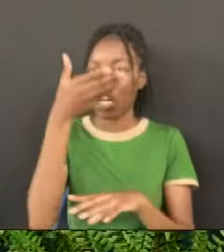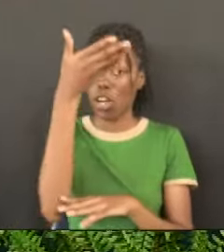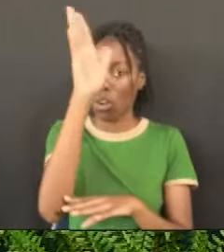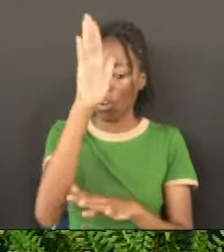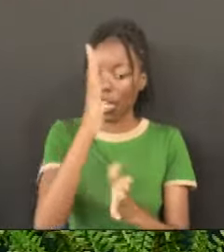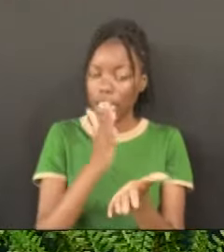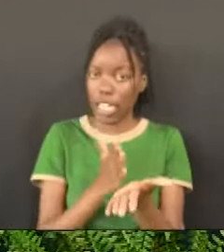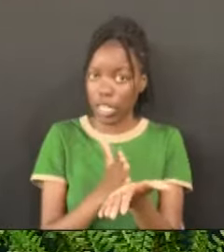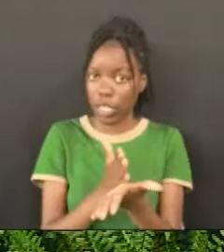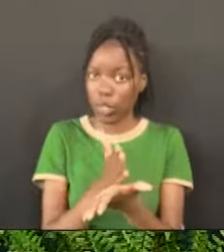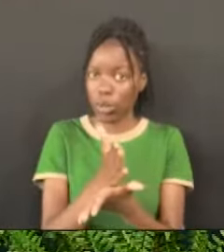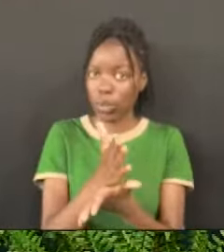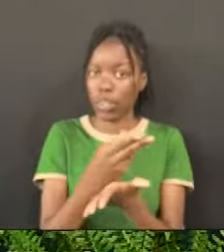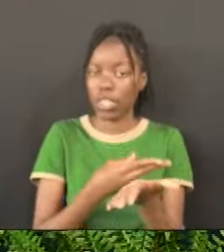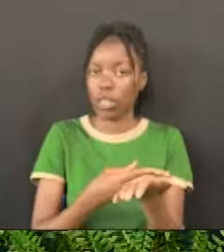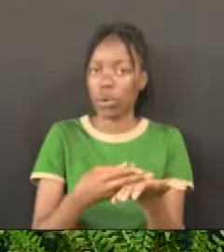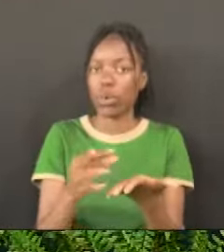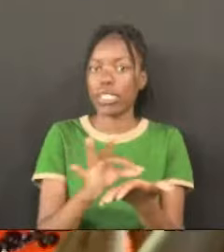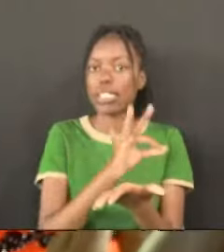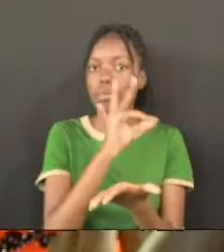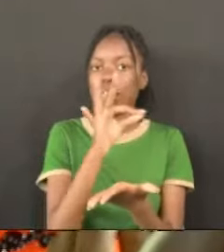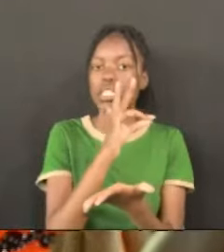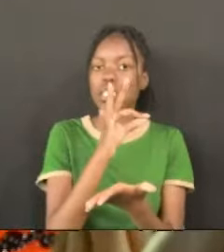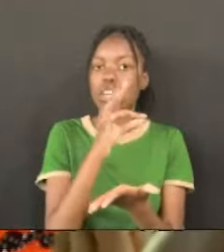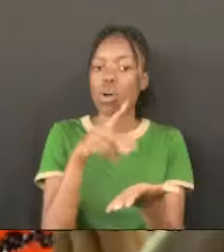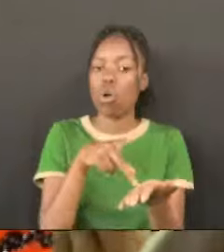Spirit, walks with you